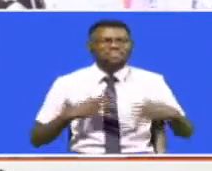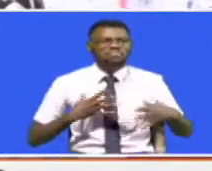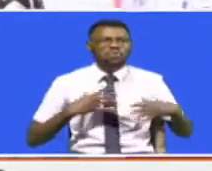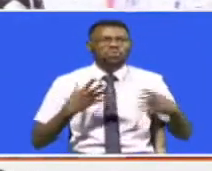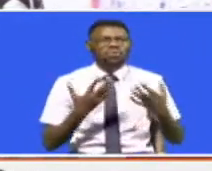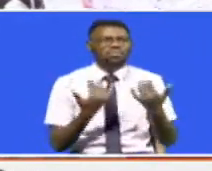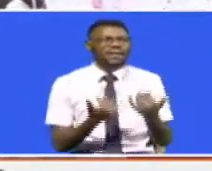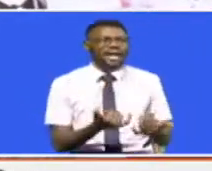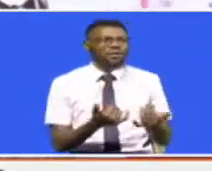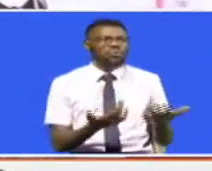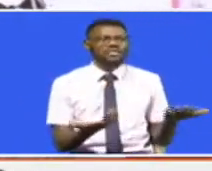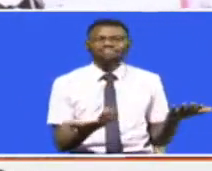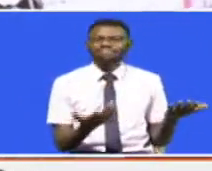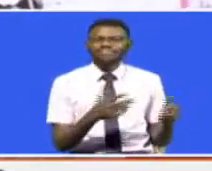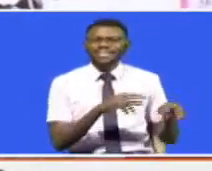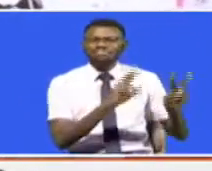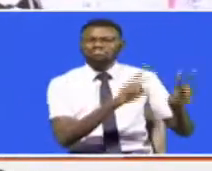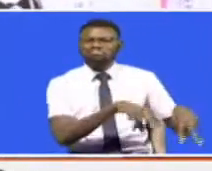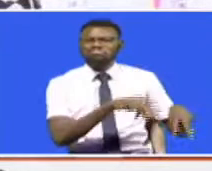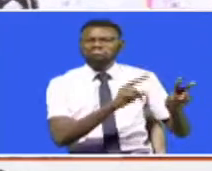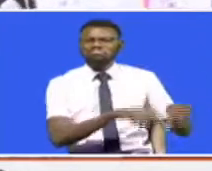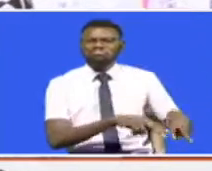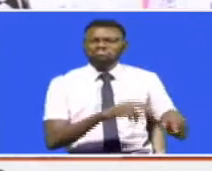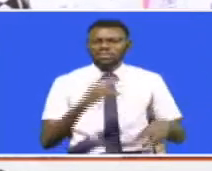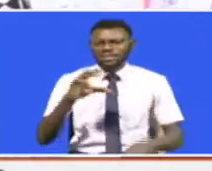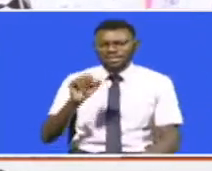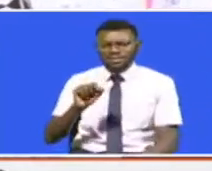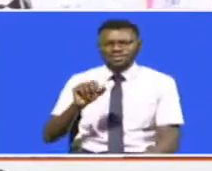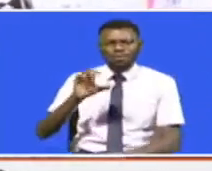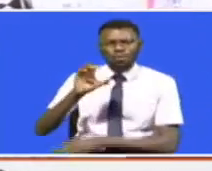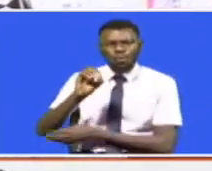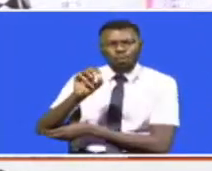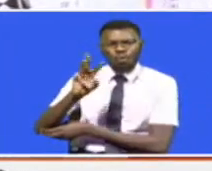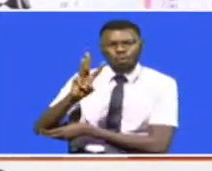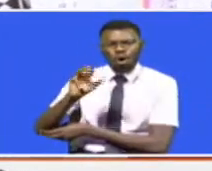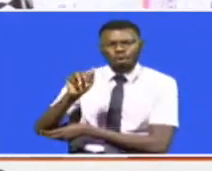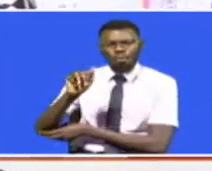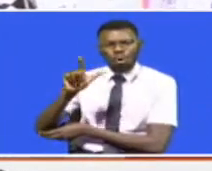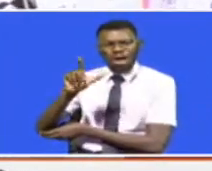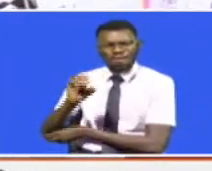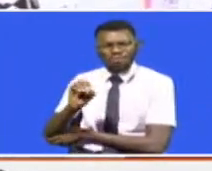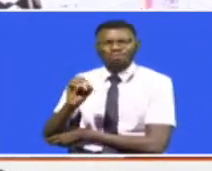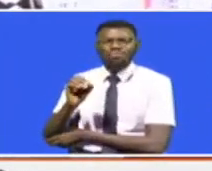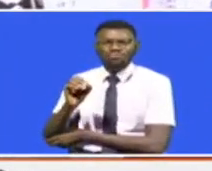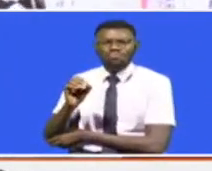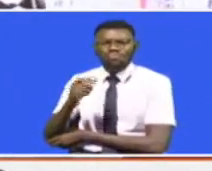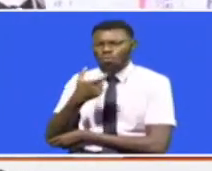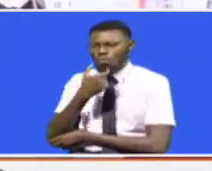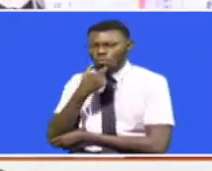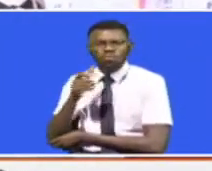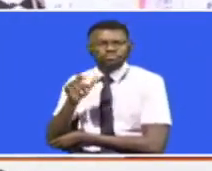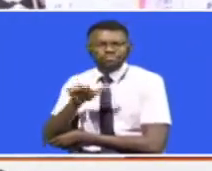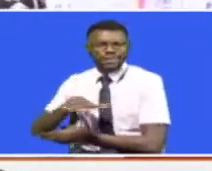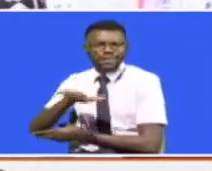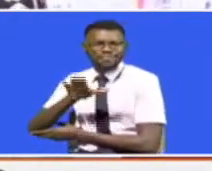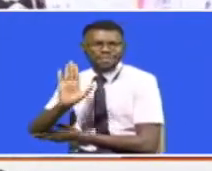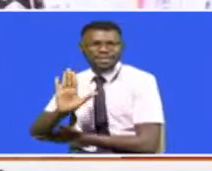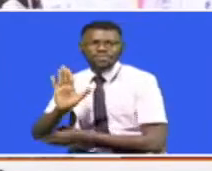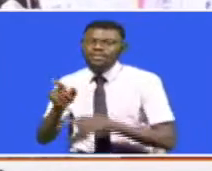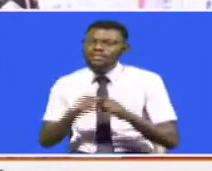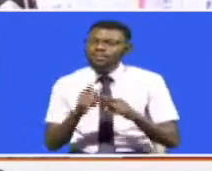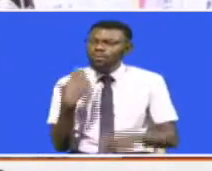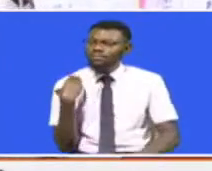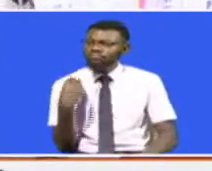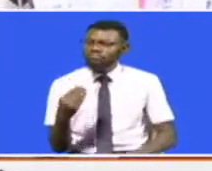Eliud Owalo in his own backyard. We have seen recently people have been organized to